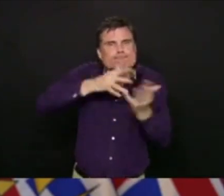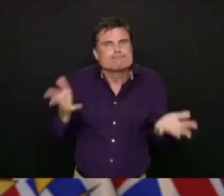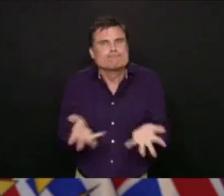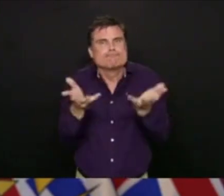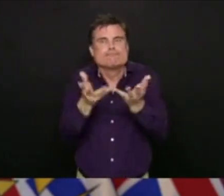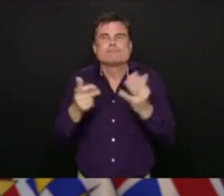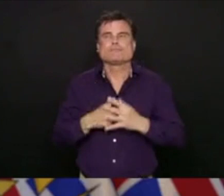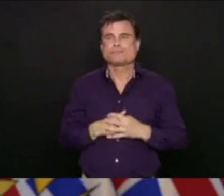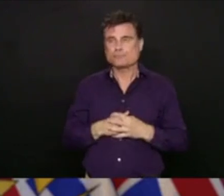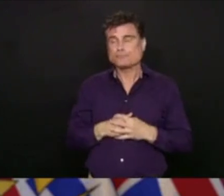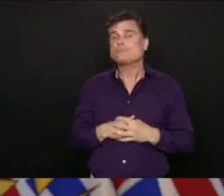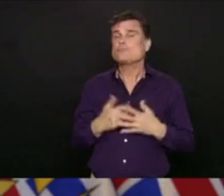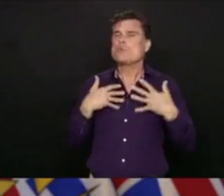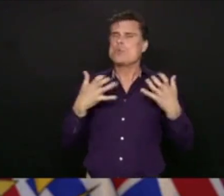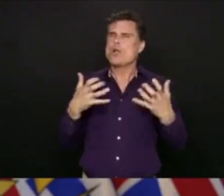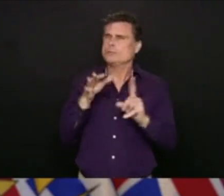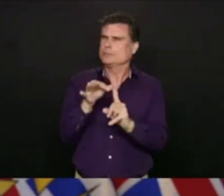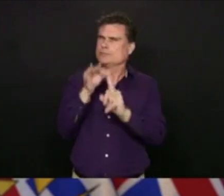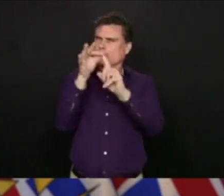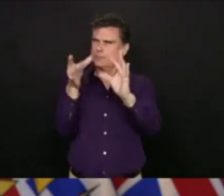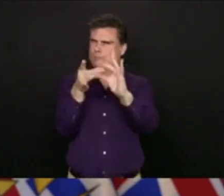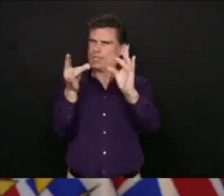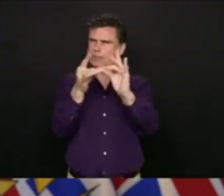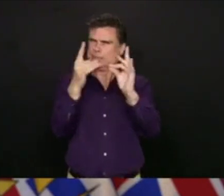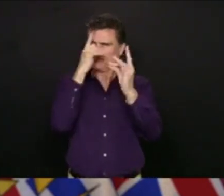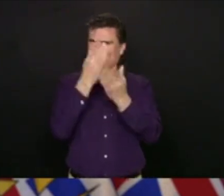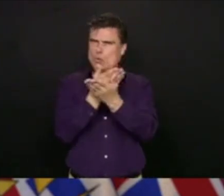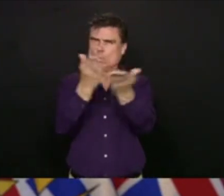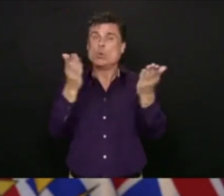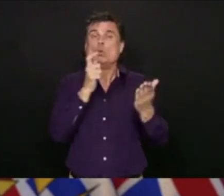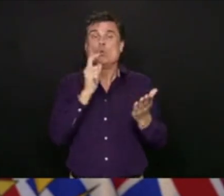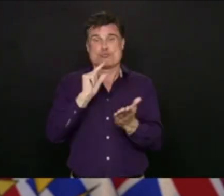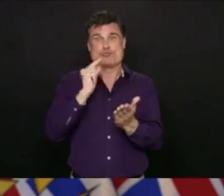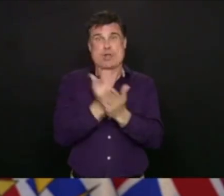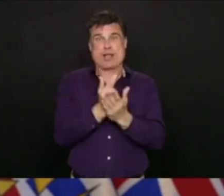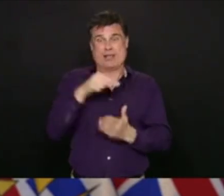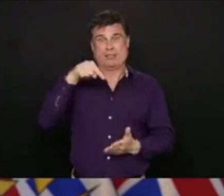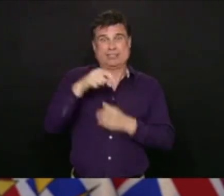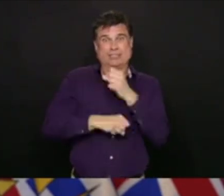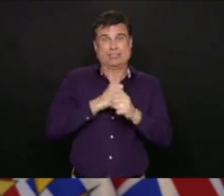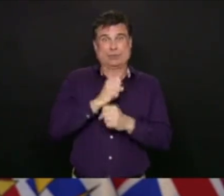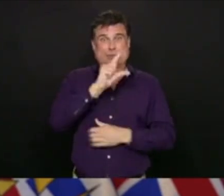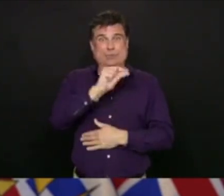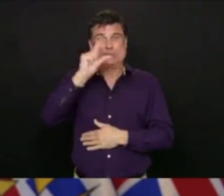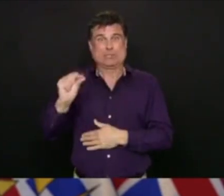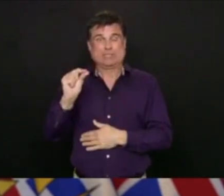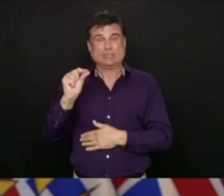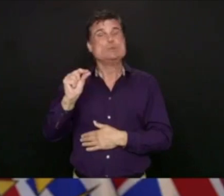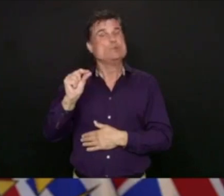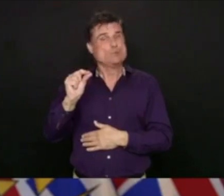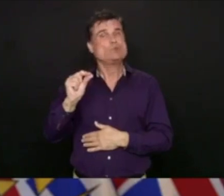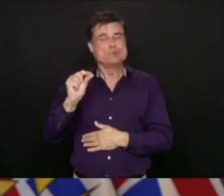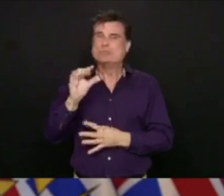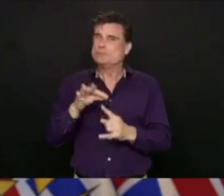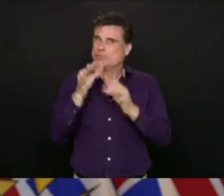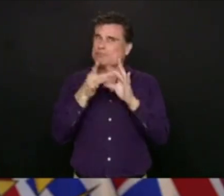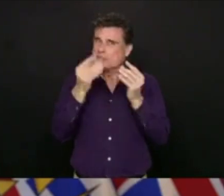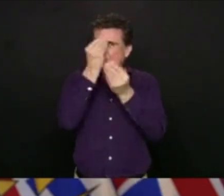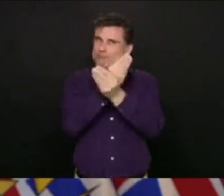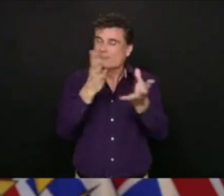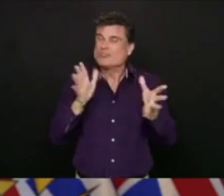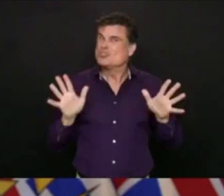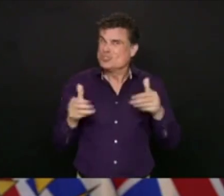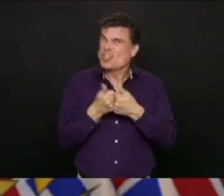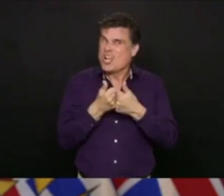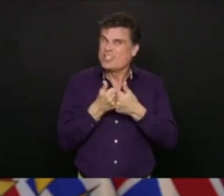It can be so challenging, and I know for the young people in my life, I hear this as well. The traditional ceremonies and celebrations